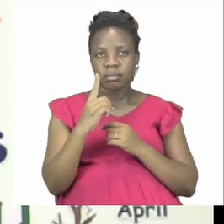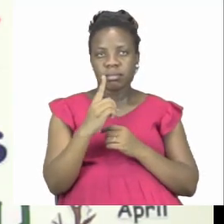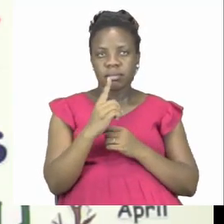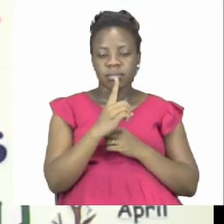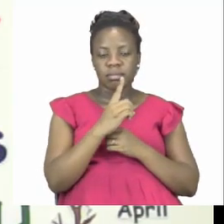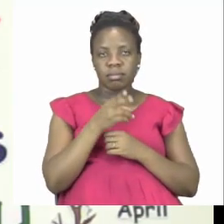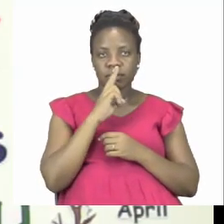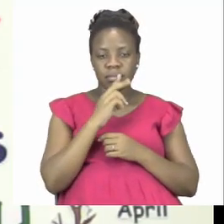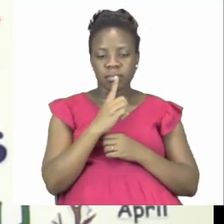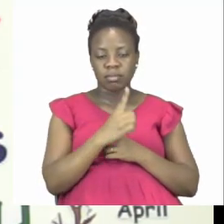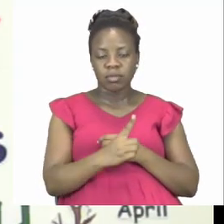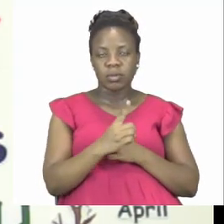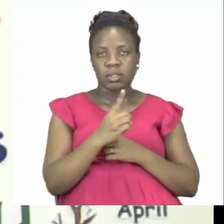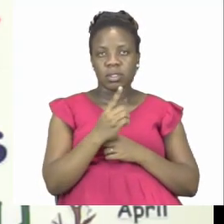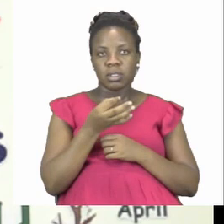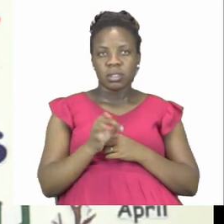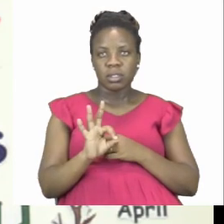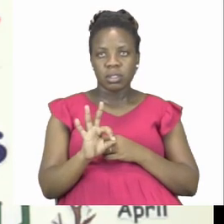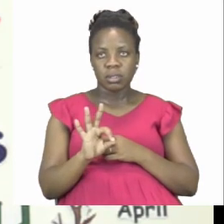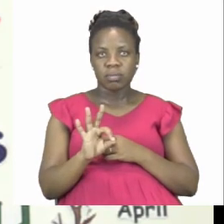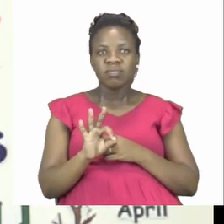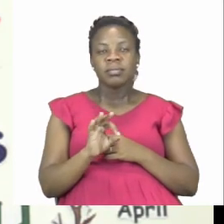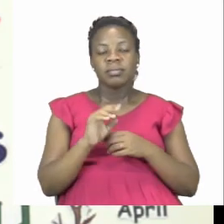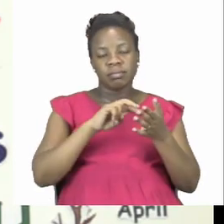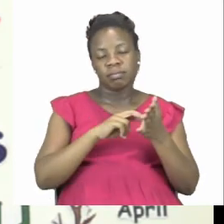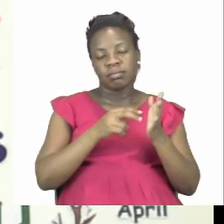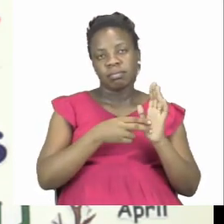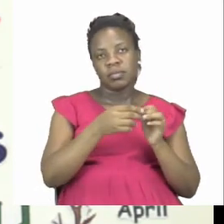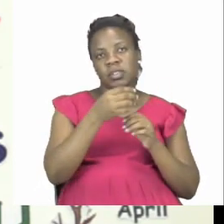says 96 times 2 equals